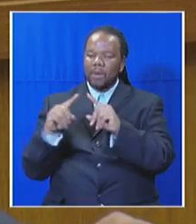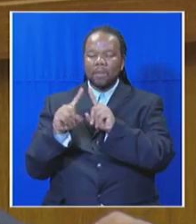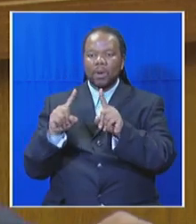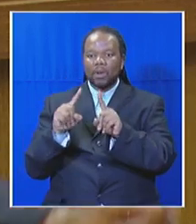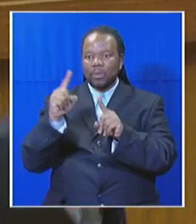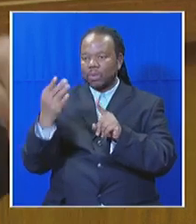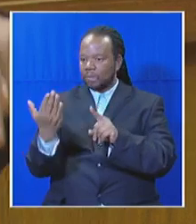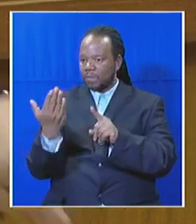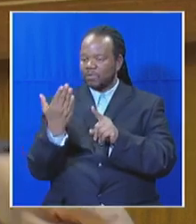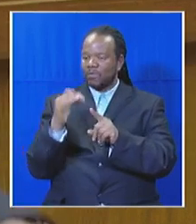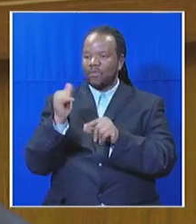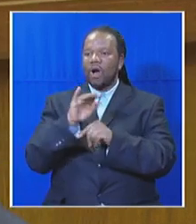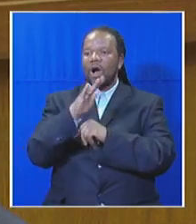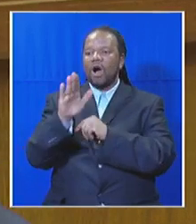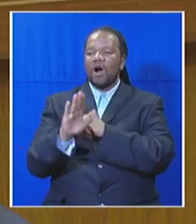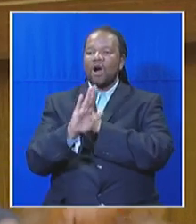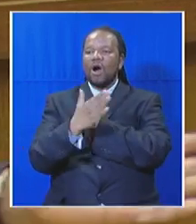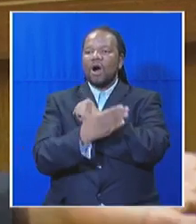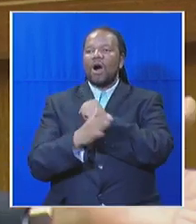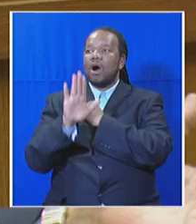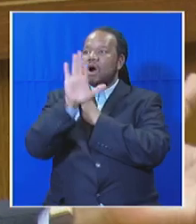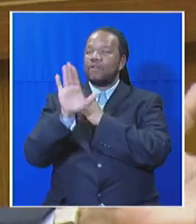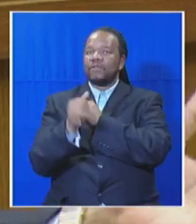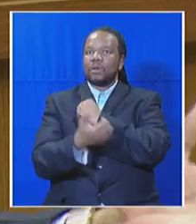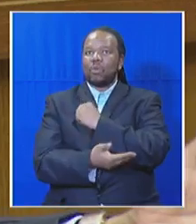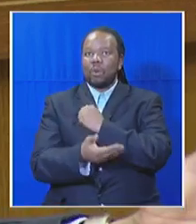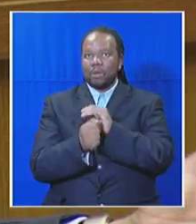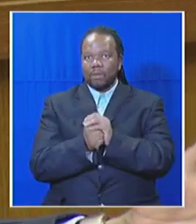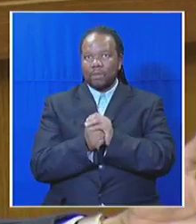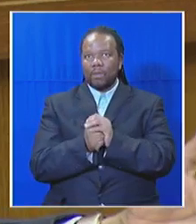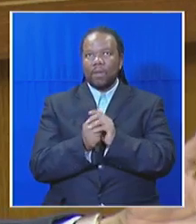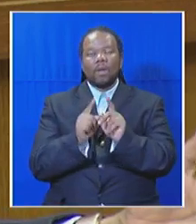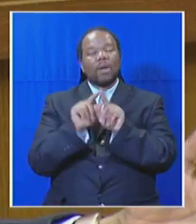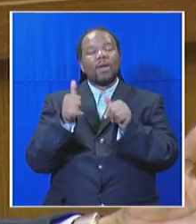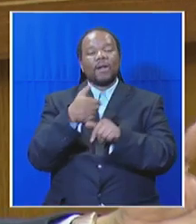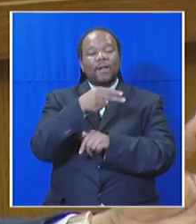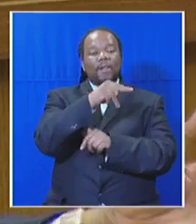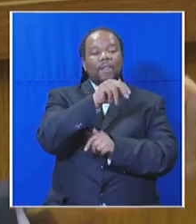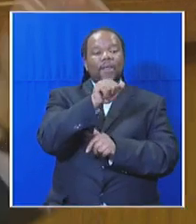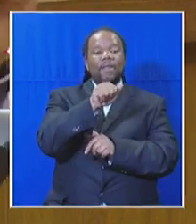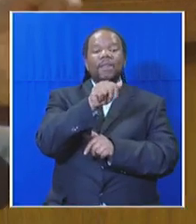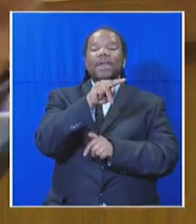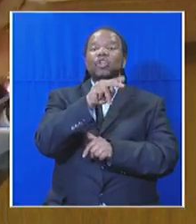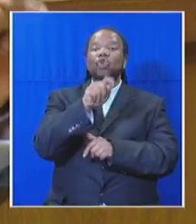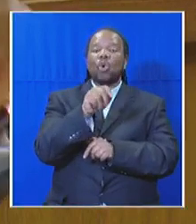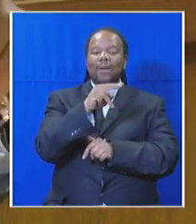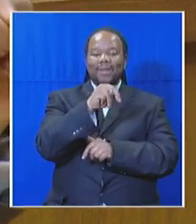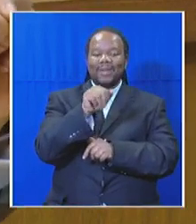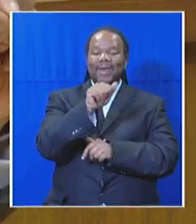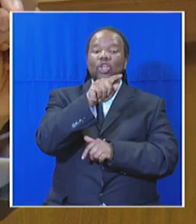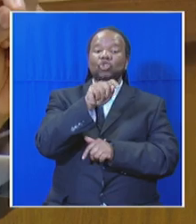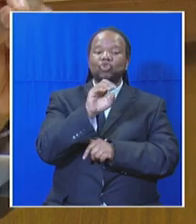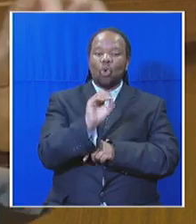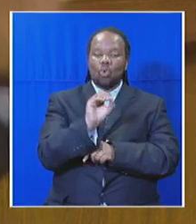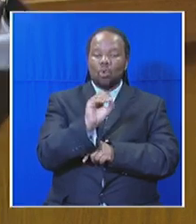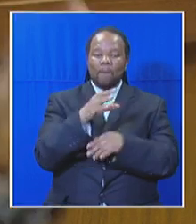view. That was undermined by NATO members who used that